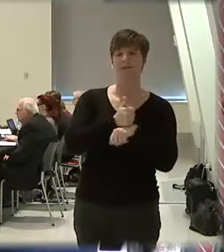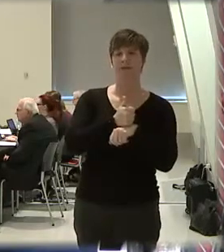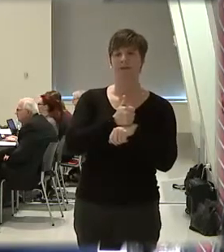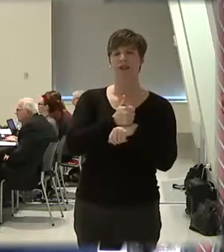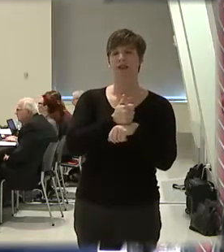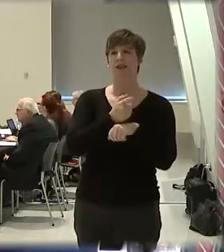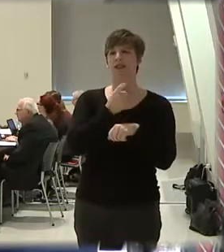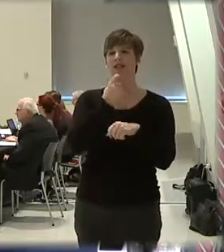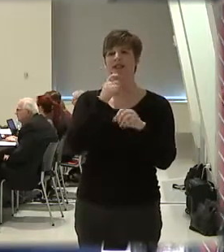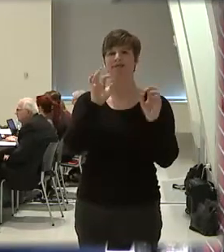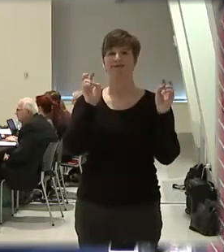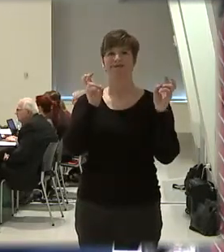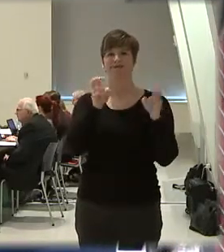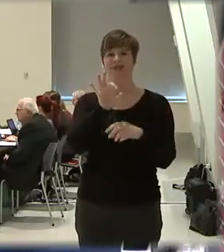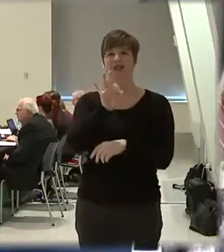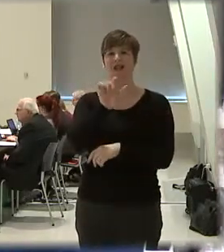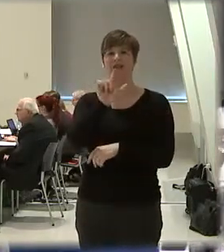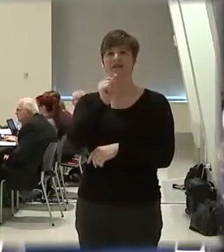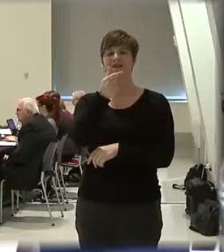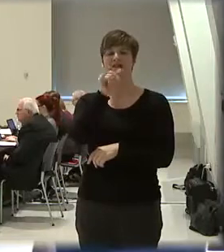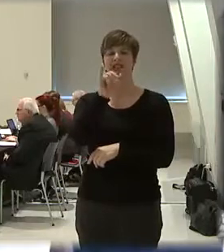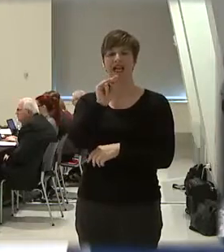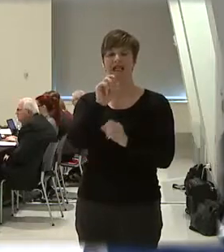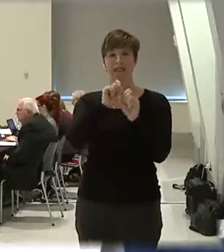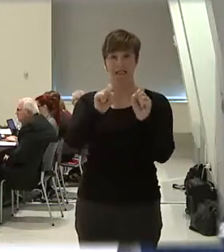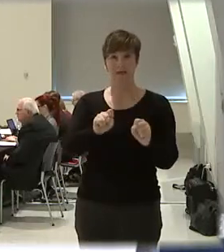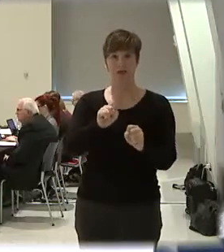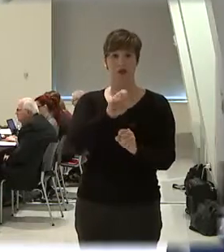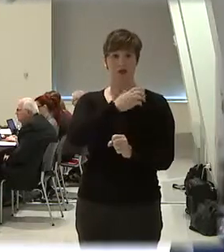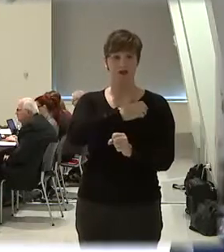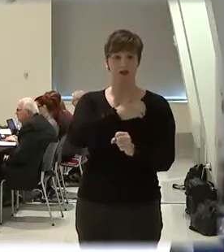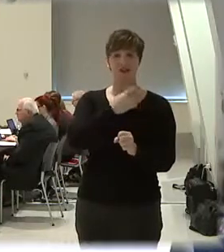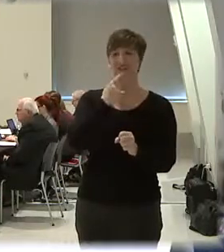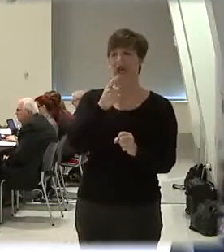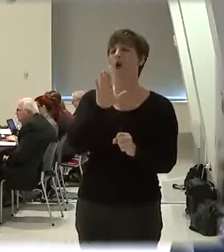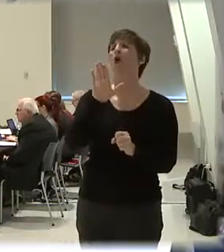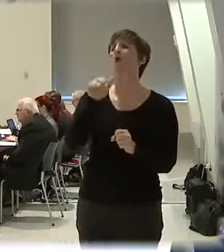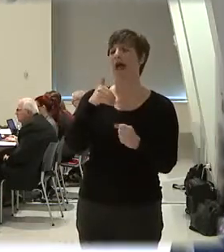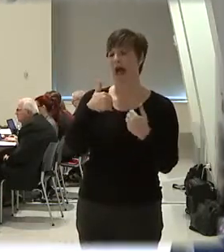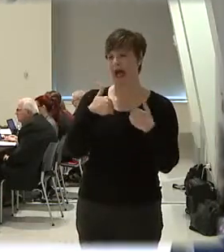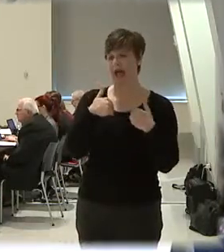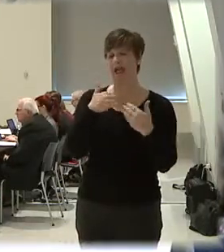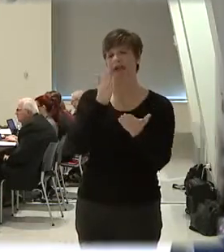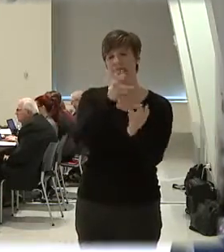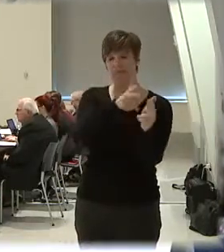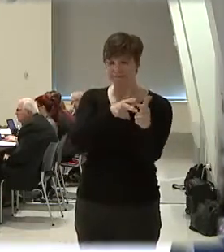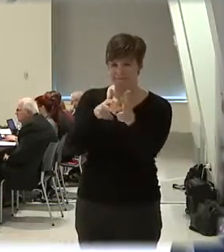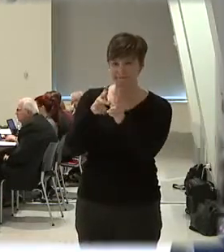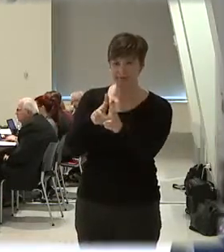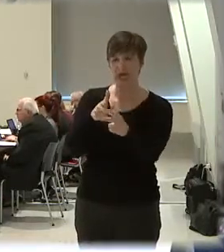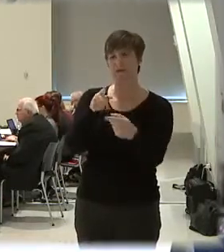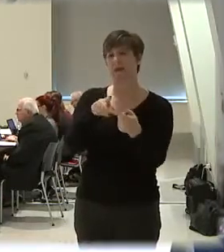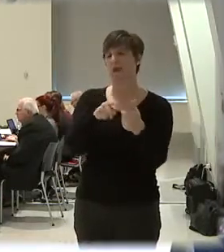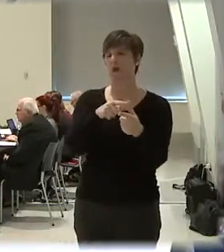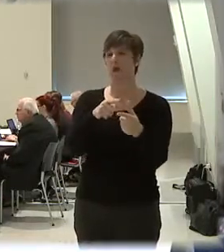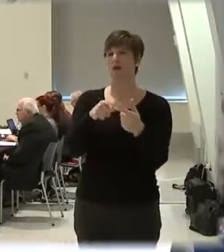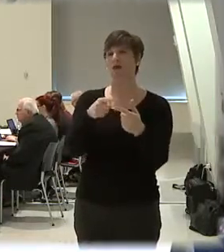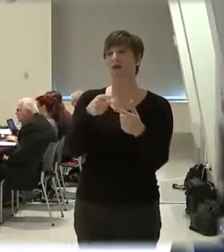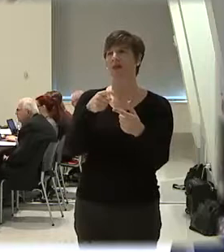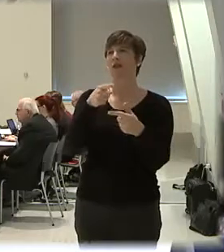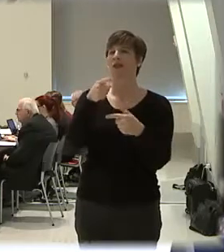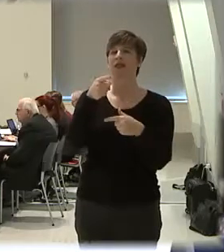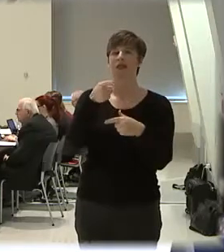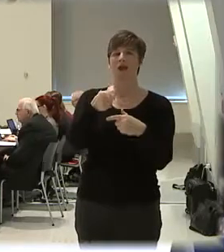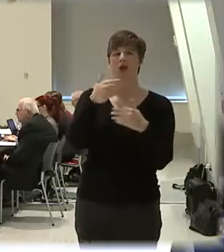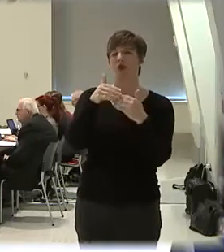identified like flagging systems. So an officer could say, there was a stop and frisk at this point, and there was a summons at this point, and know that